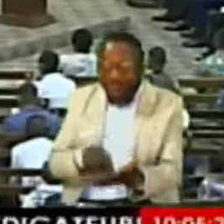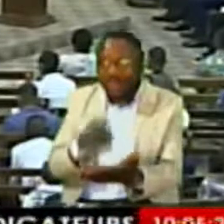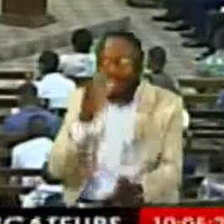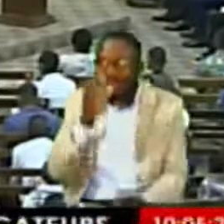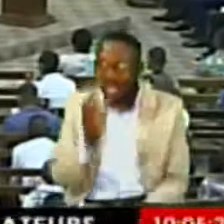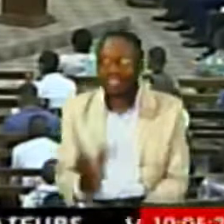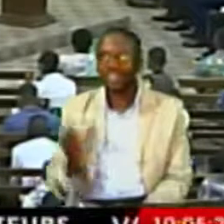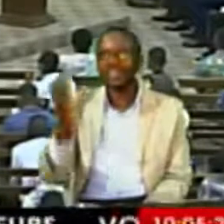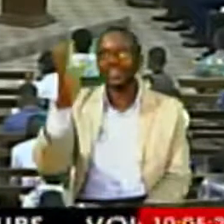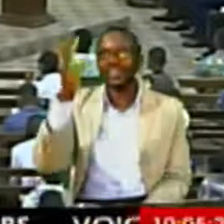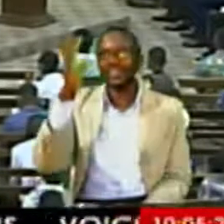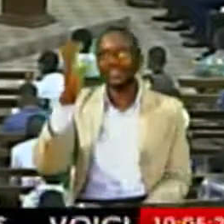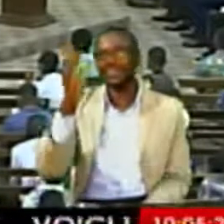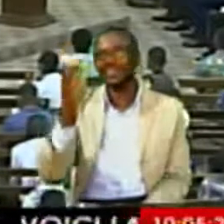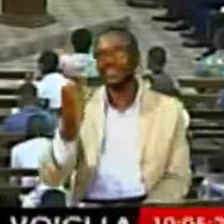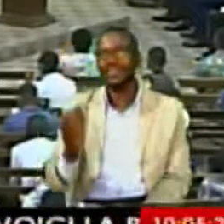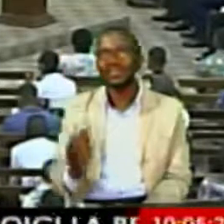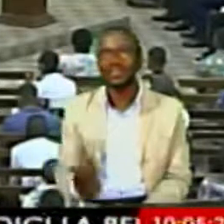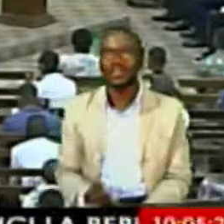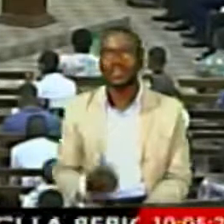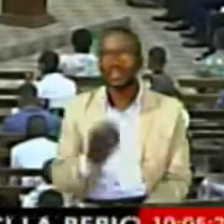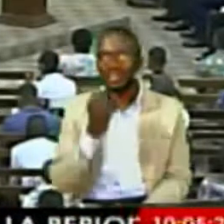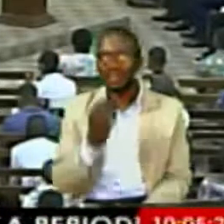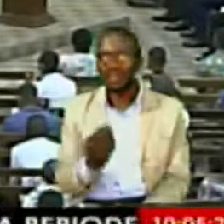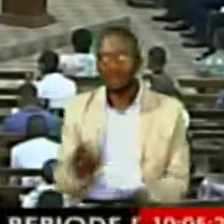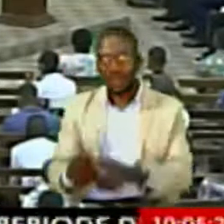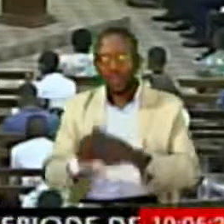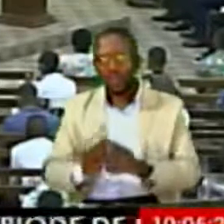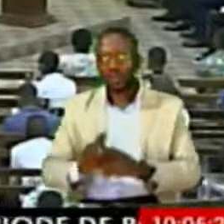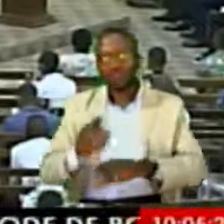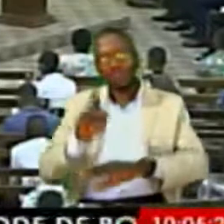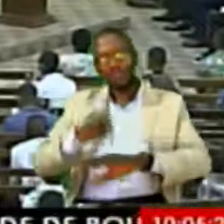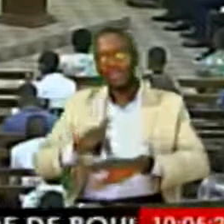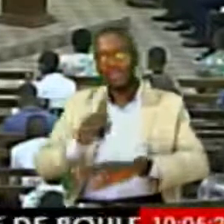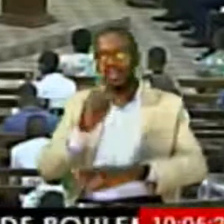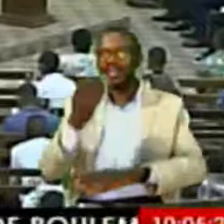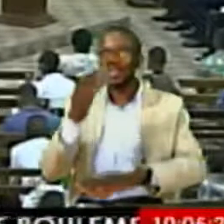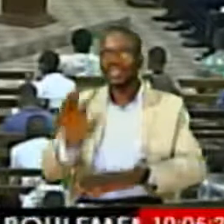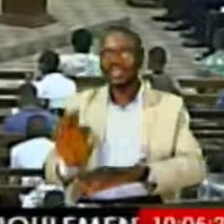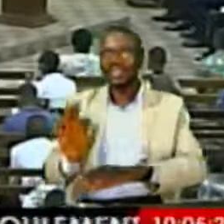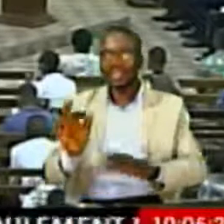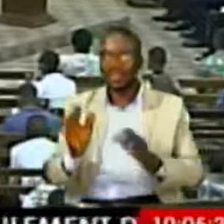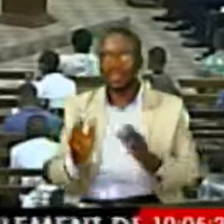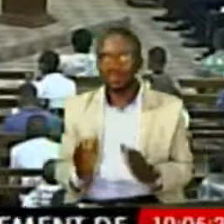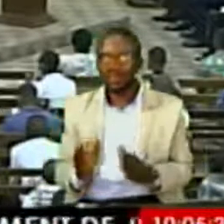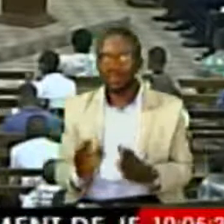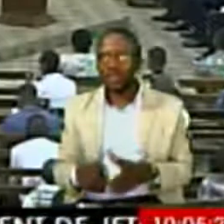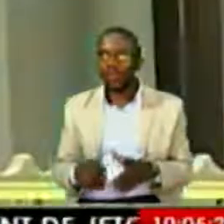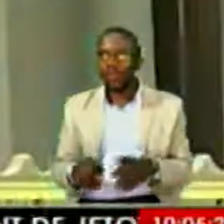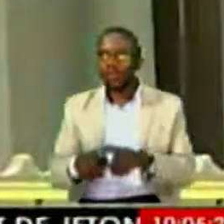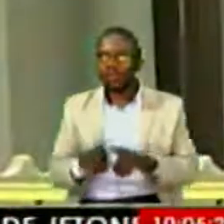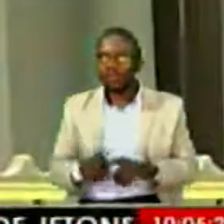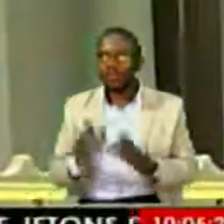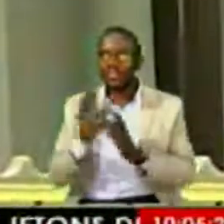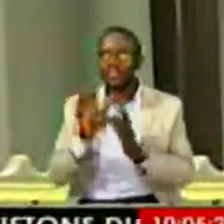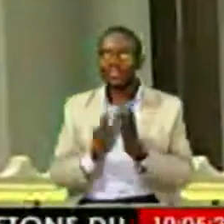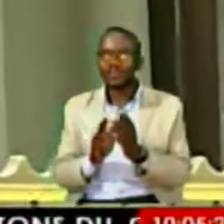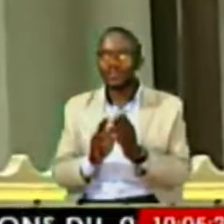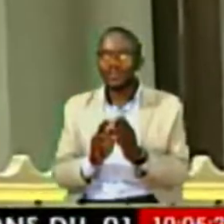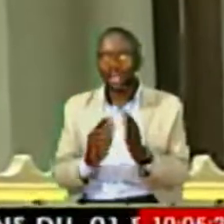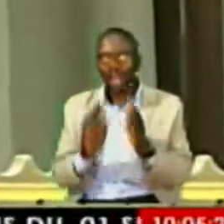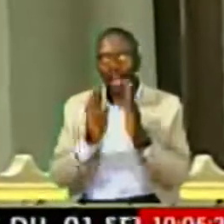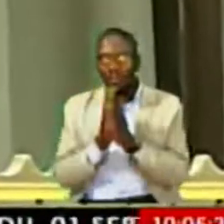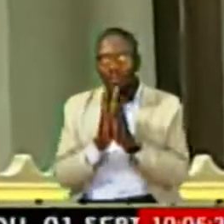And the rooster cried. When as Peter was an elect and as the Lord prayed for